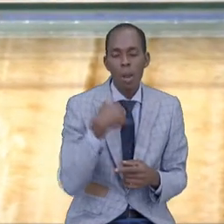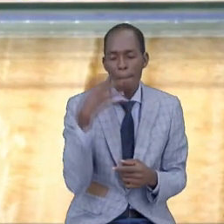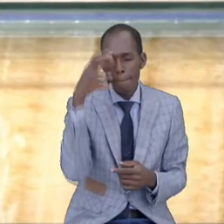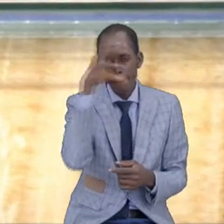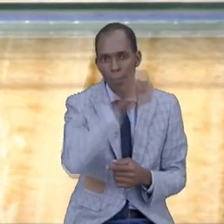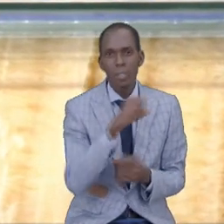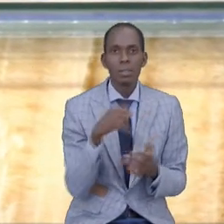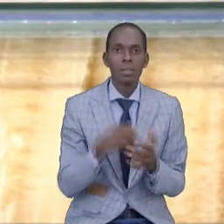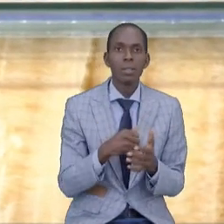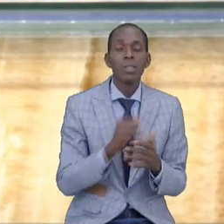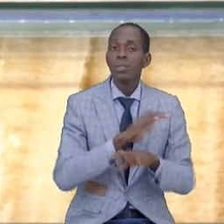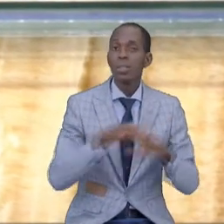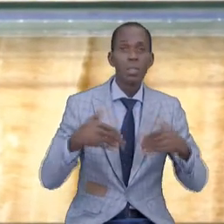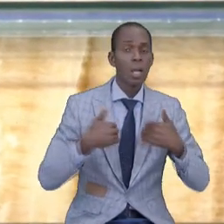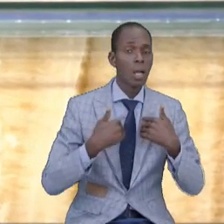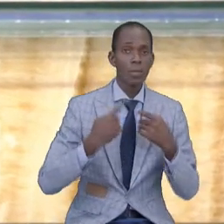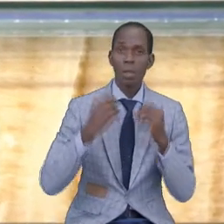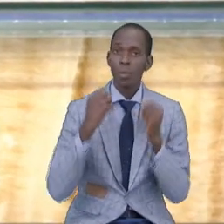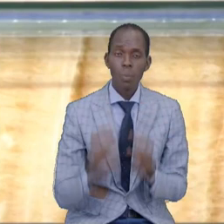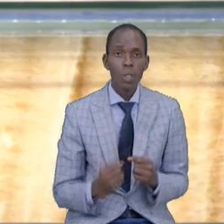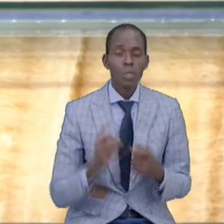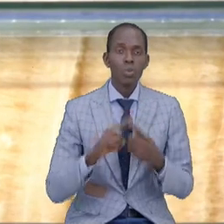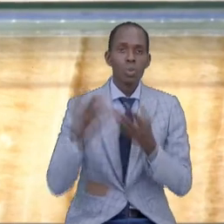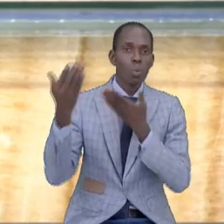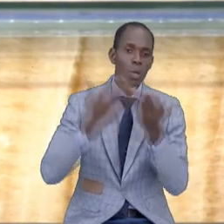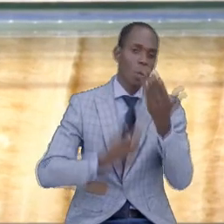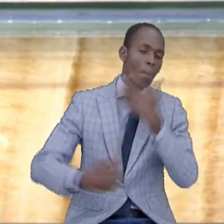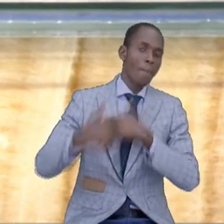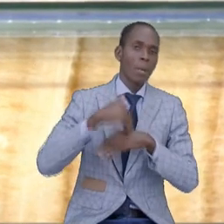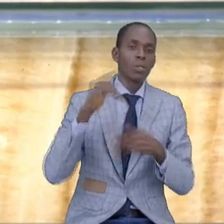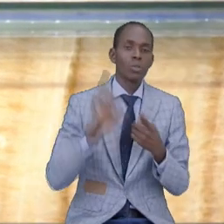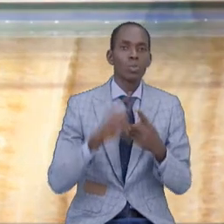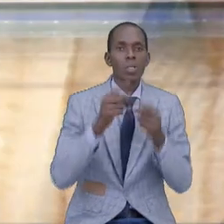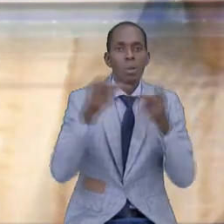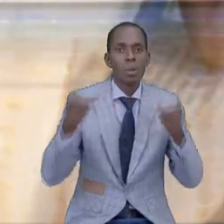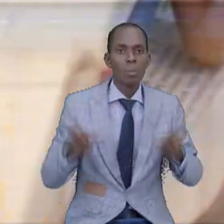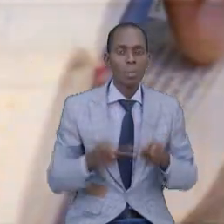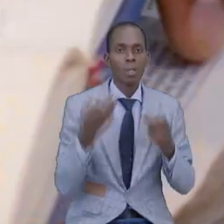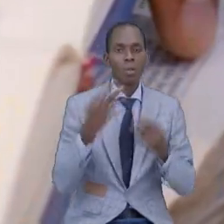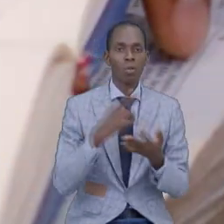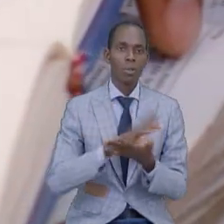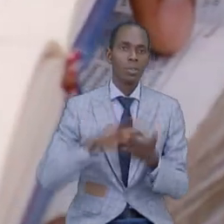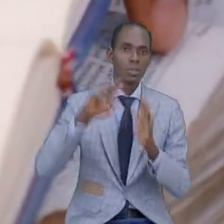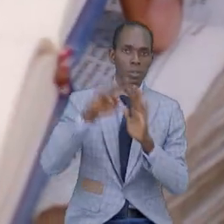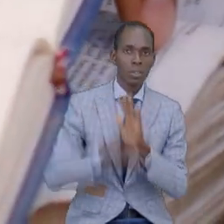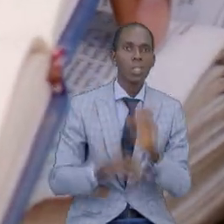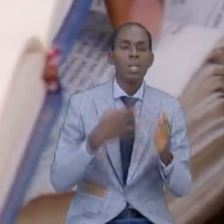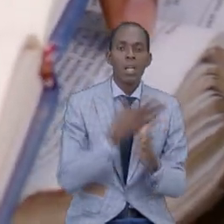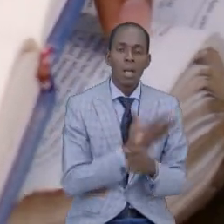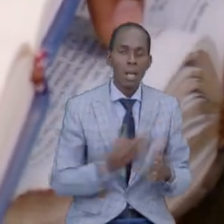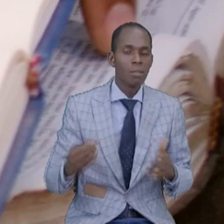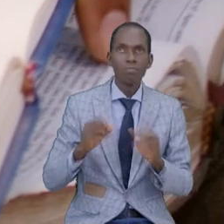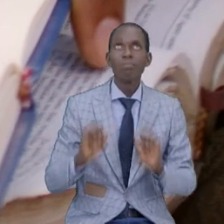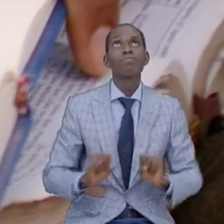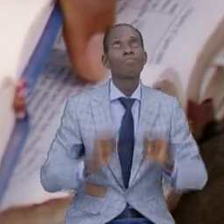doesn't have the power to bring you back to the place of righteousness and rectitude.